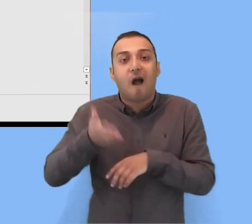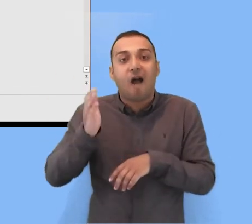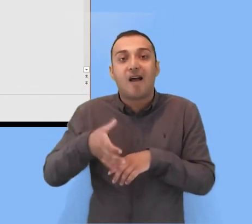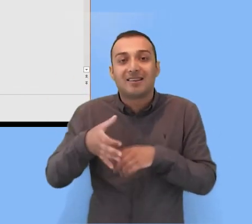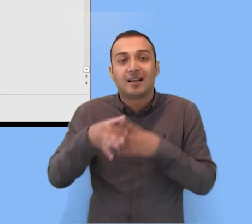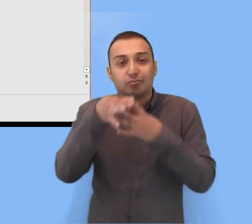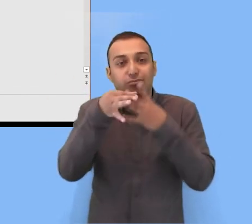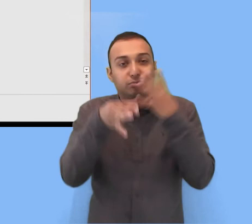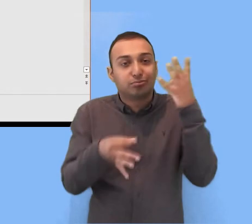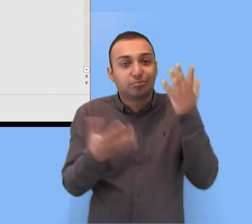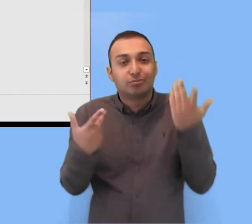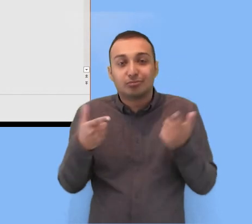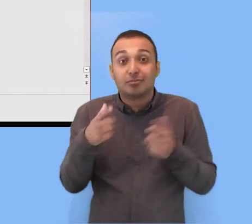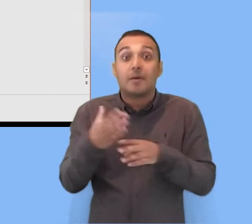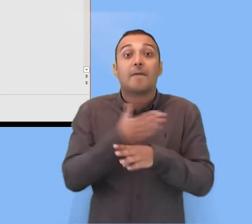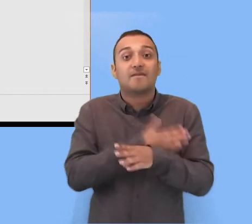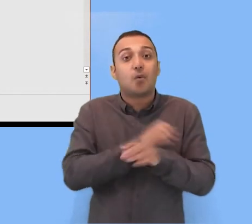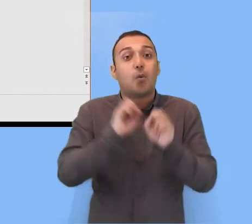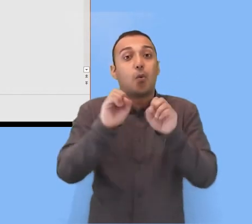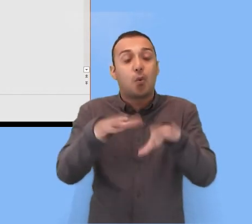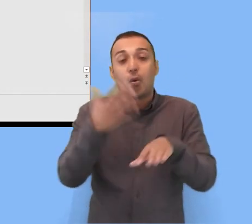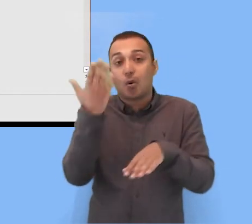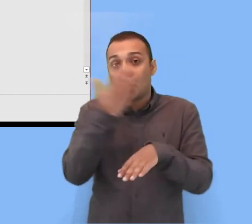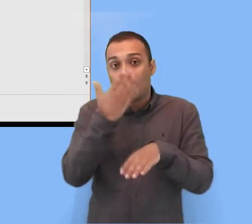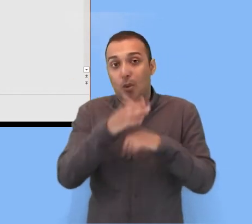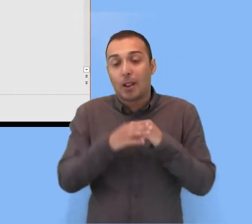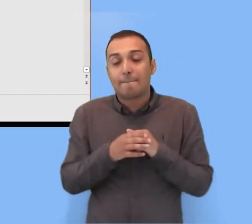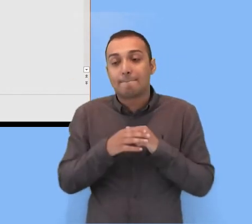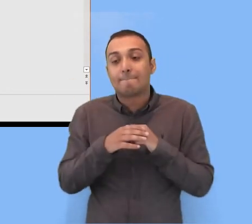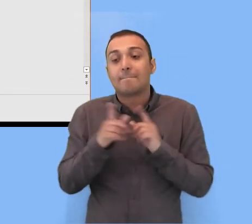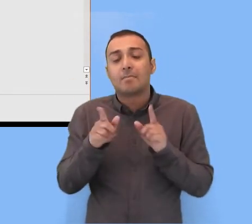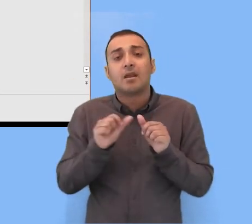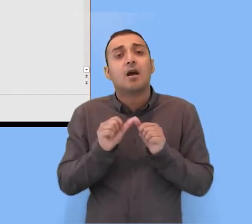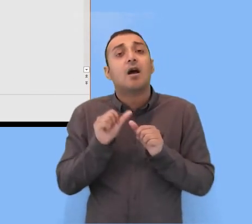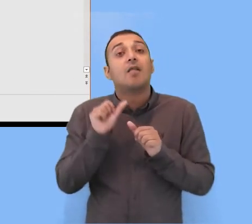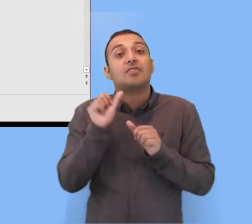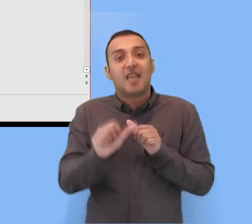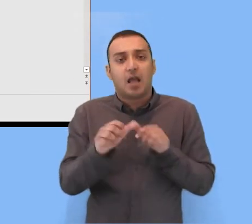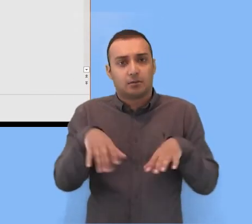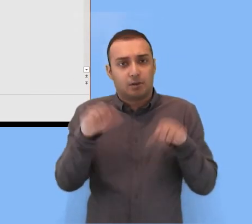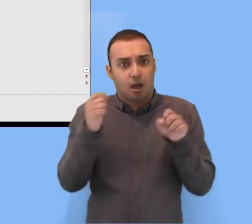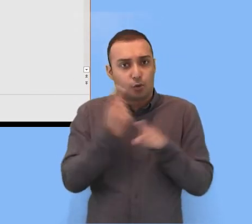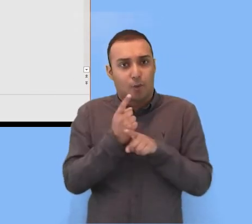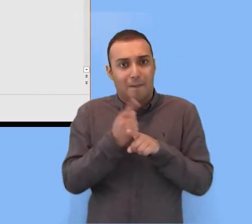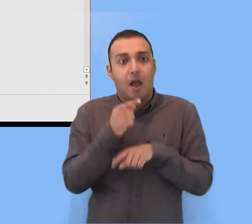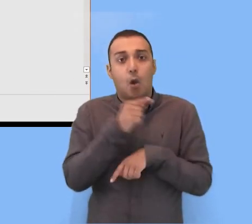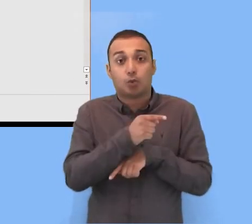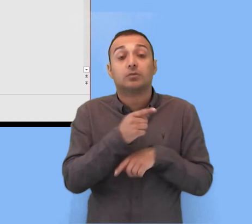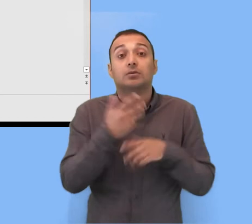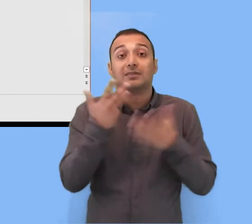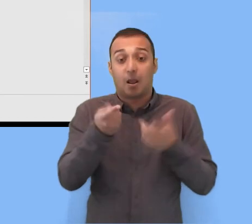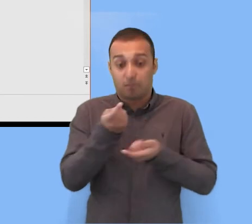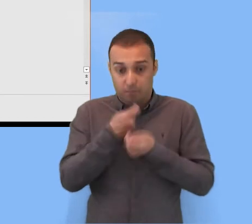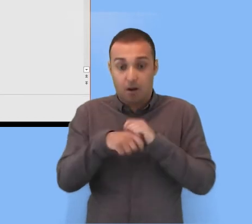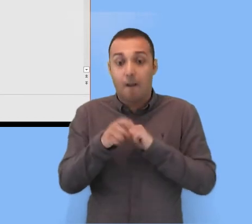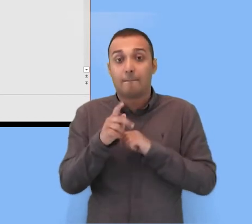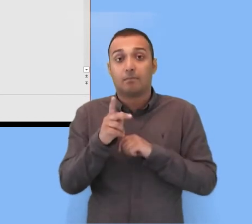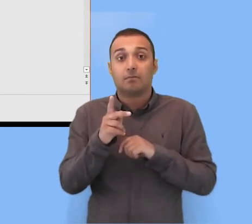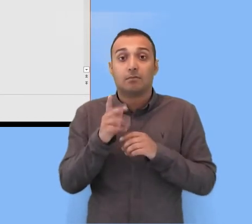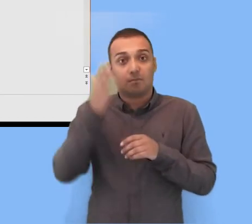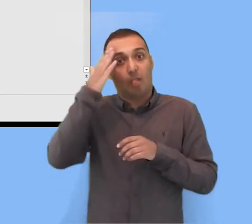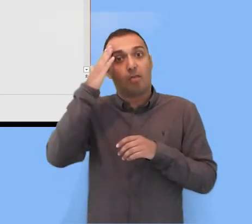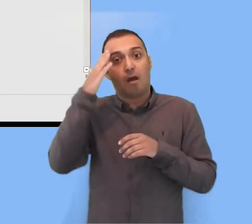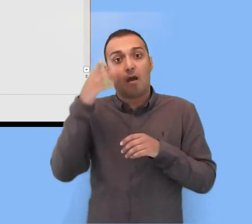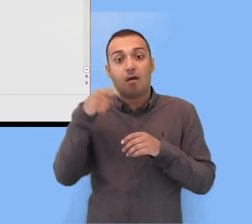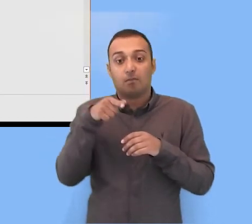we got on to discussing her experience as a parent, and in the nursery setting, she said, as